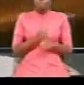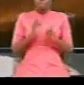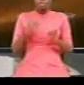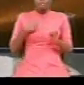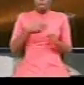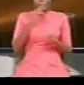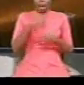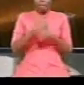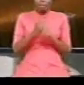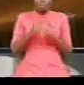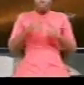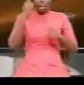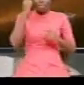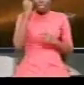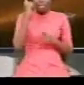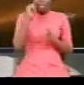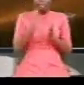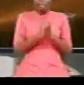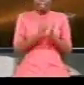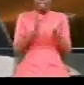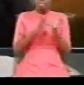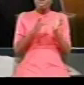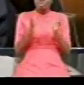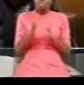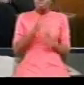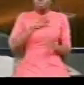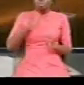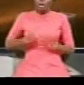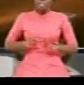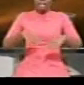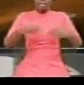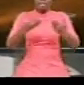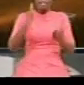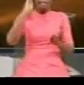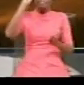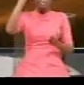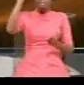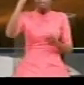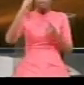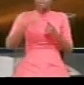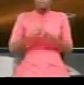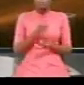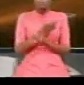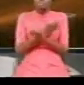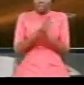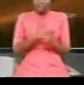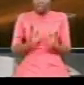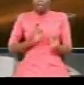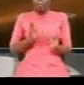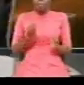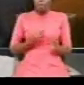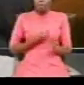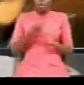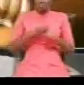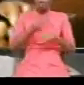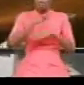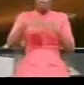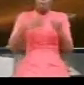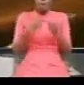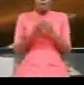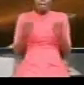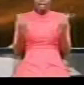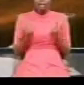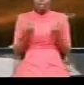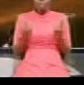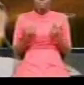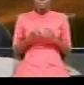are made to understand that Jesus Christ gave himself to redeem us from all